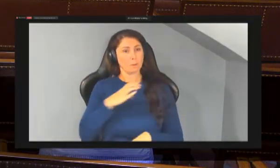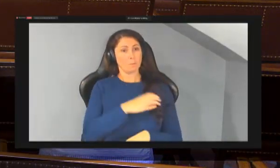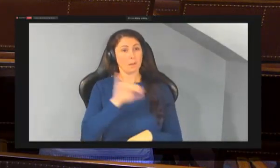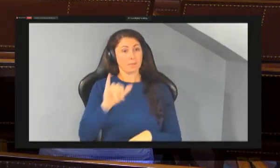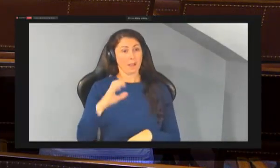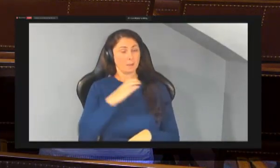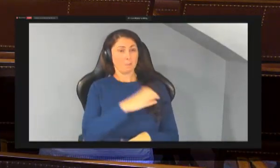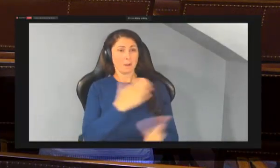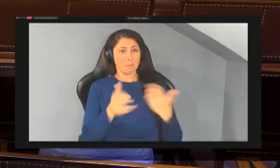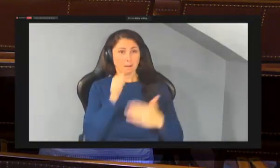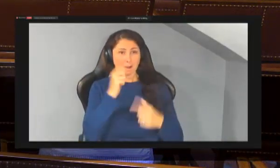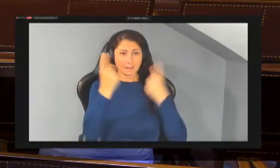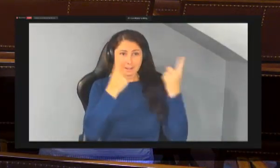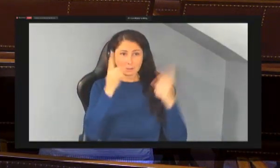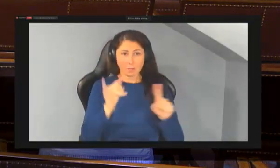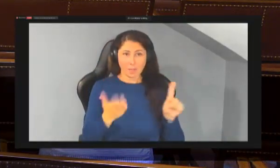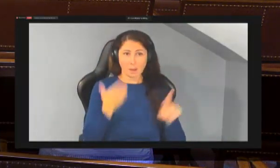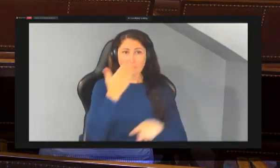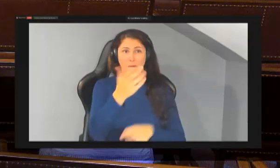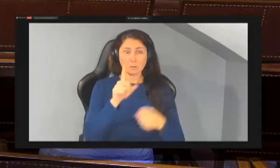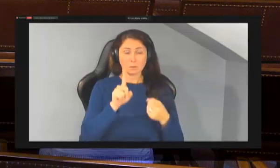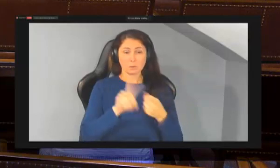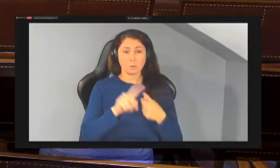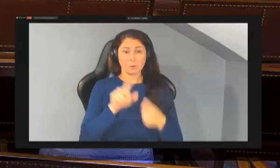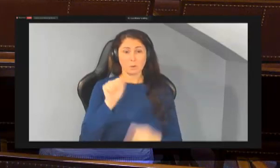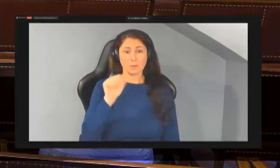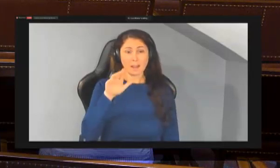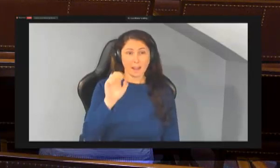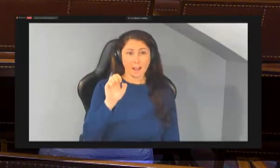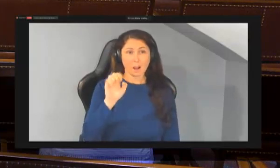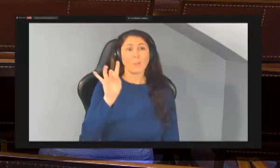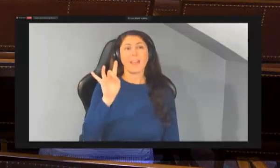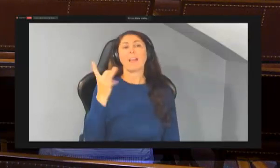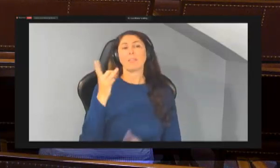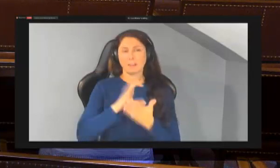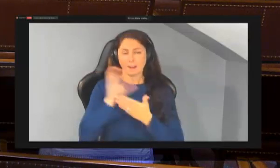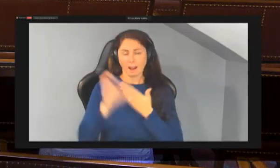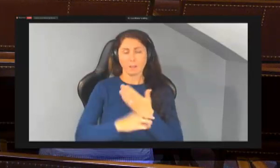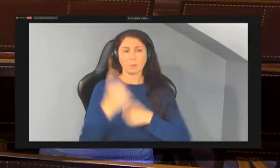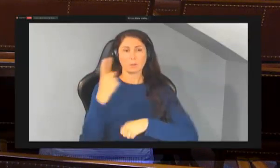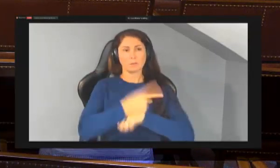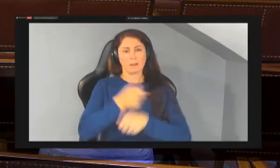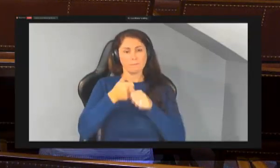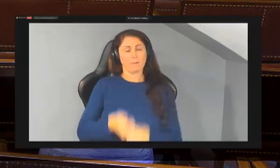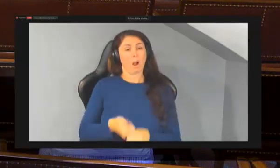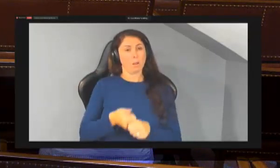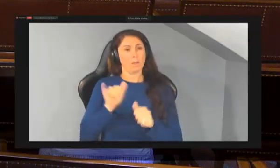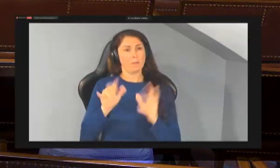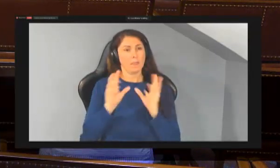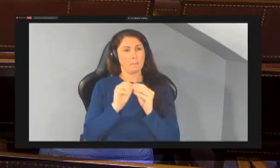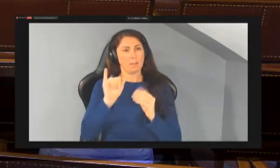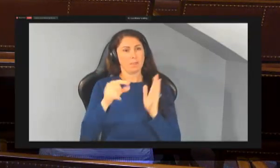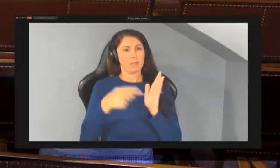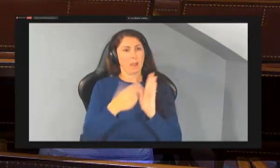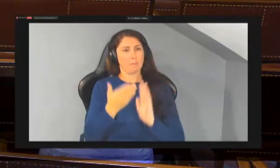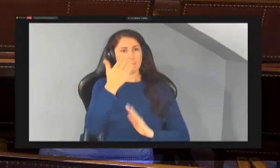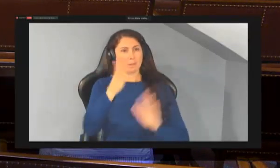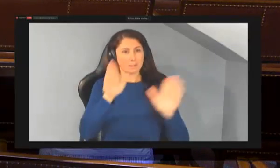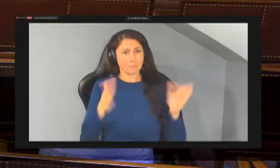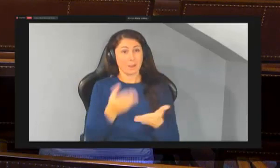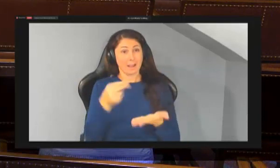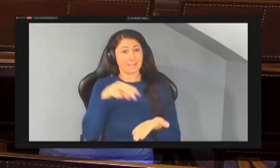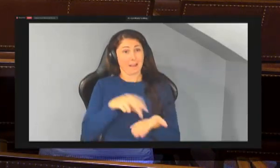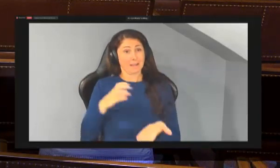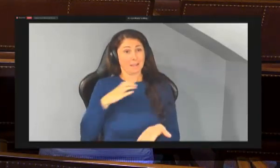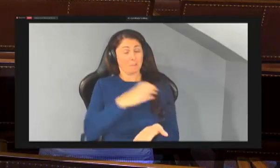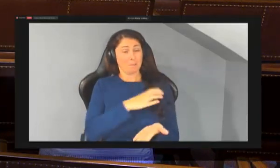not consider such bill until the 8th calendar day following the meeting in which the bill is introduced. And standing committees may